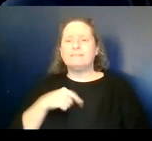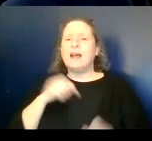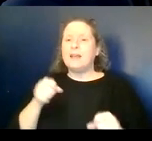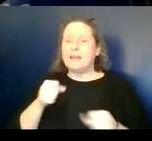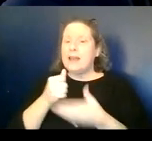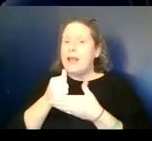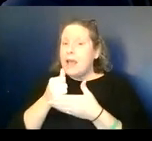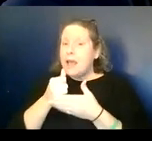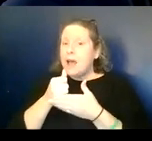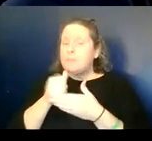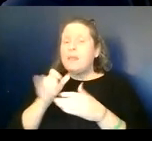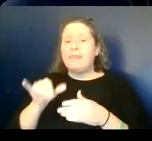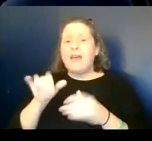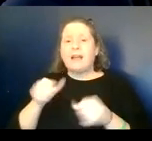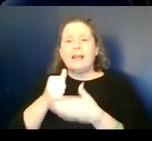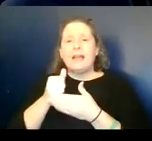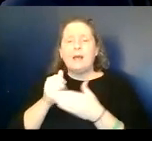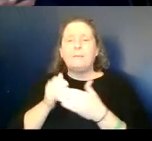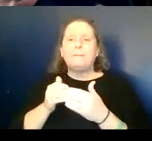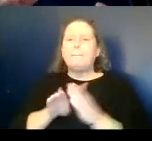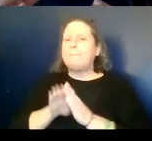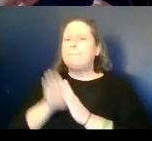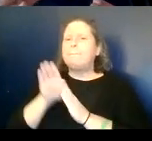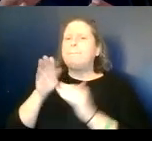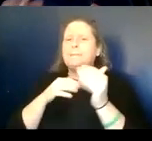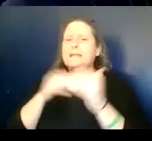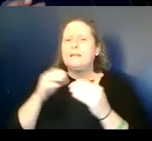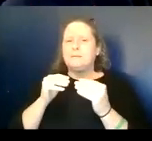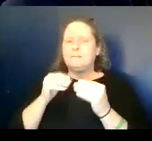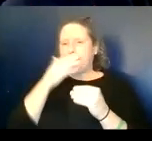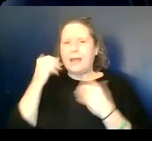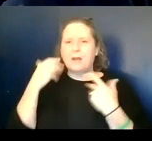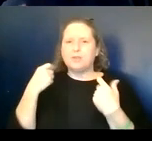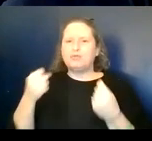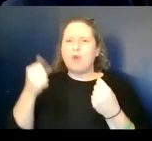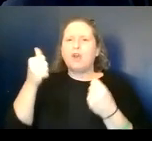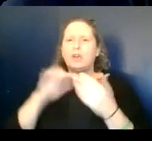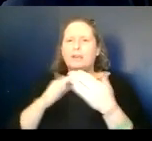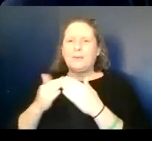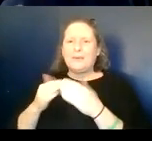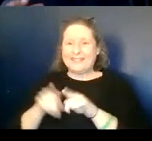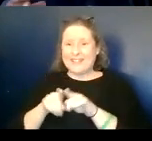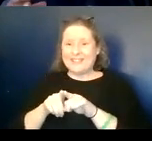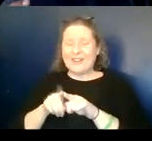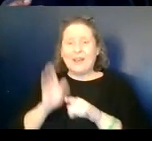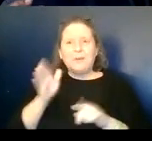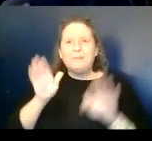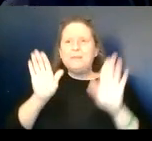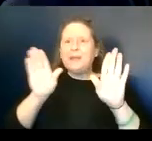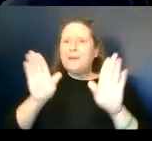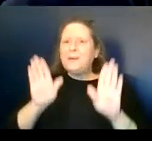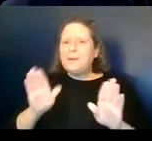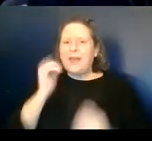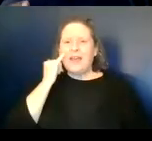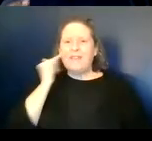stronger communities as well. So, would it be great if we all